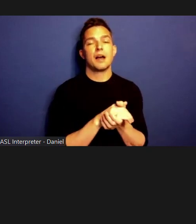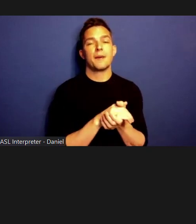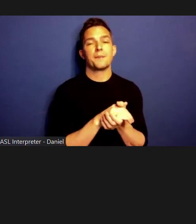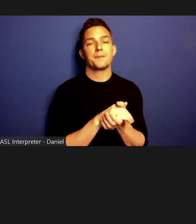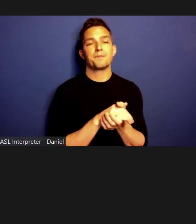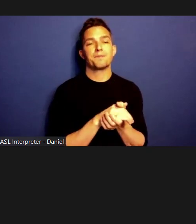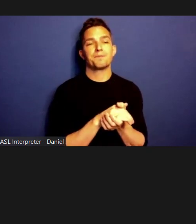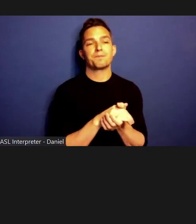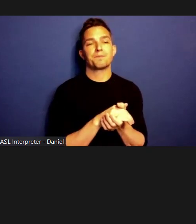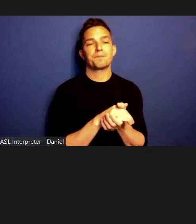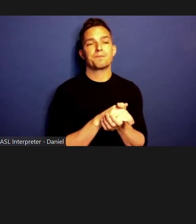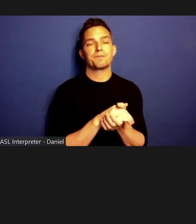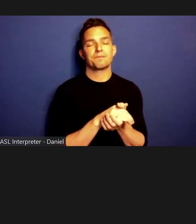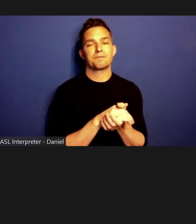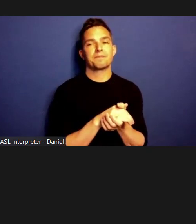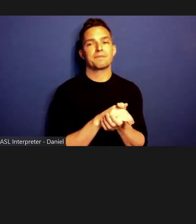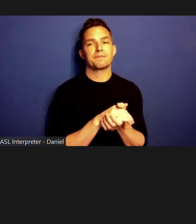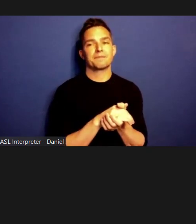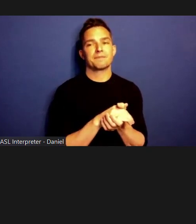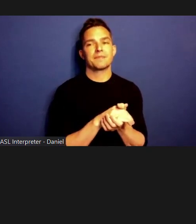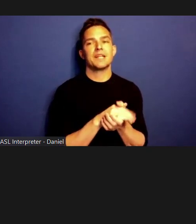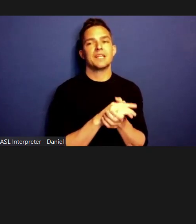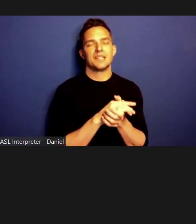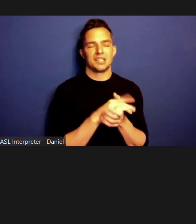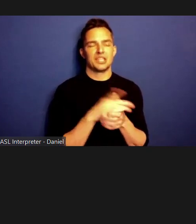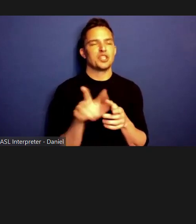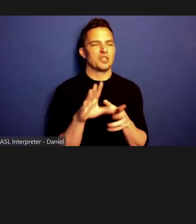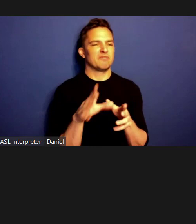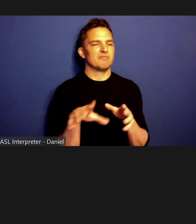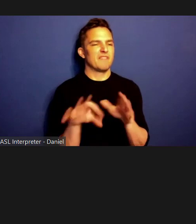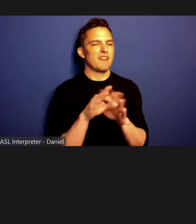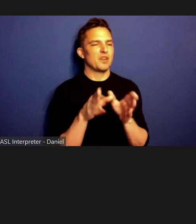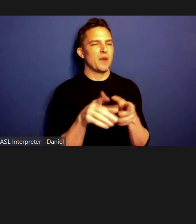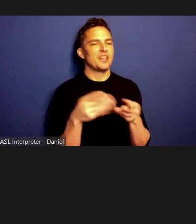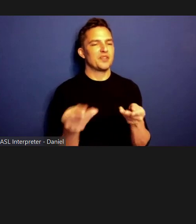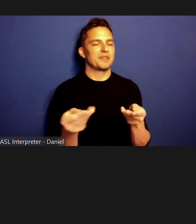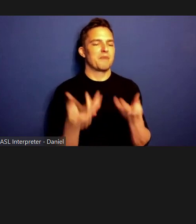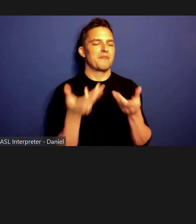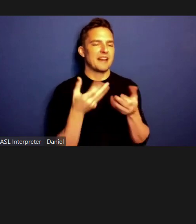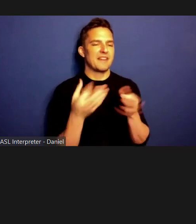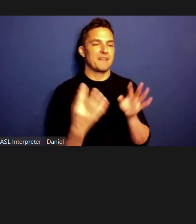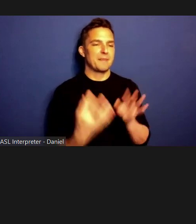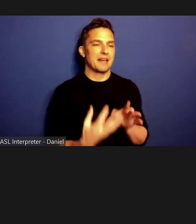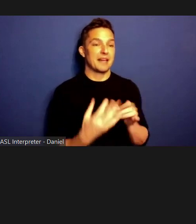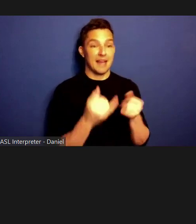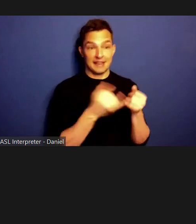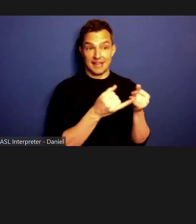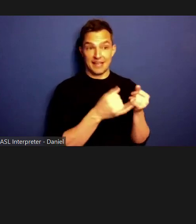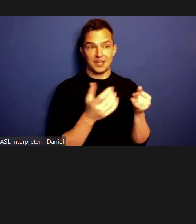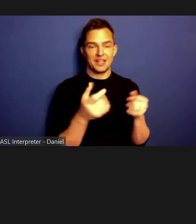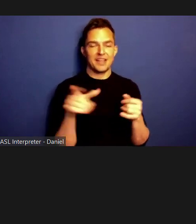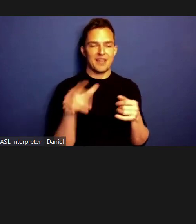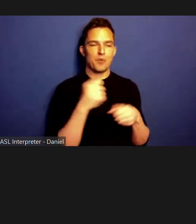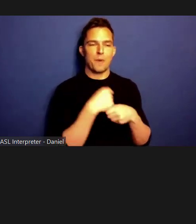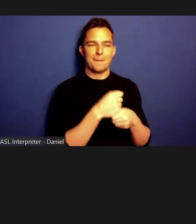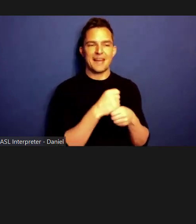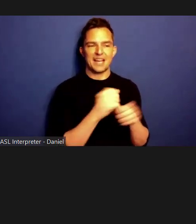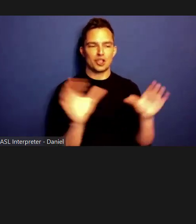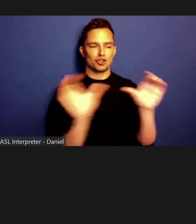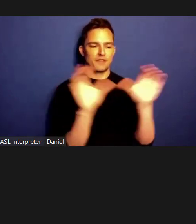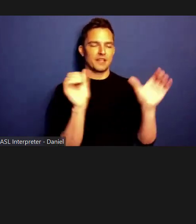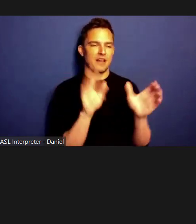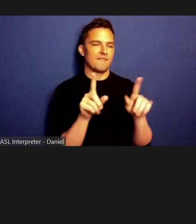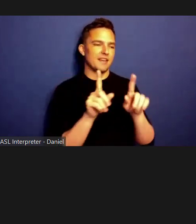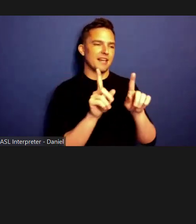a way to give us a little feedback on how we did today. And at the end, will generate a certificate of attendance